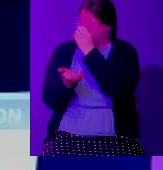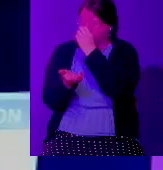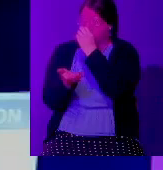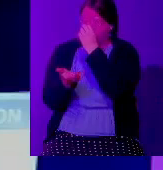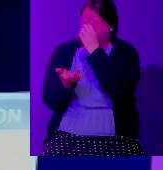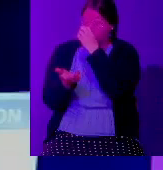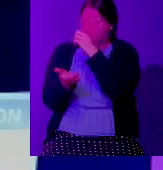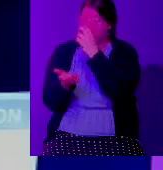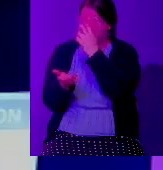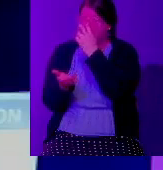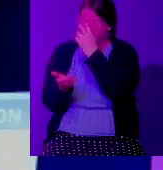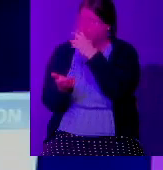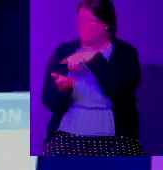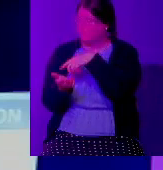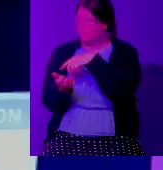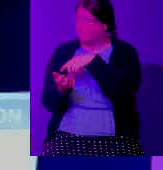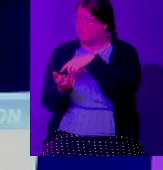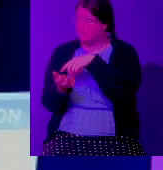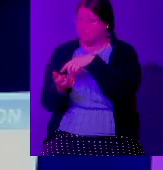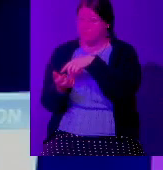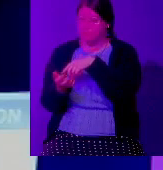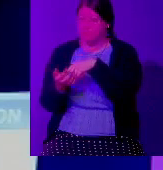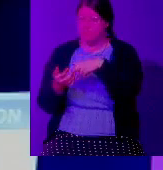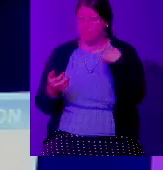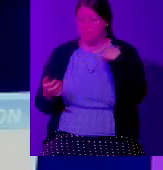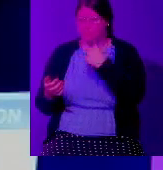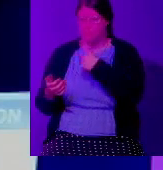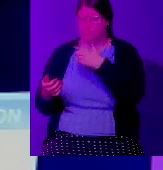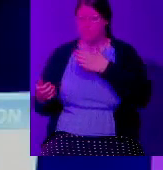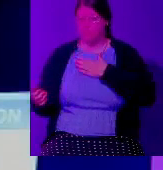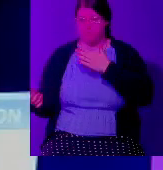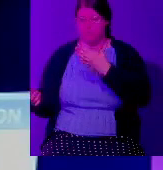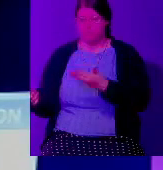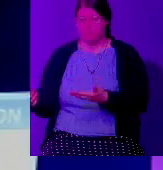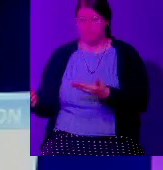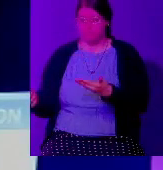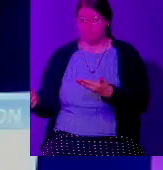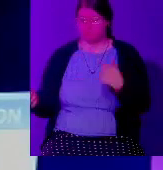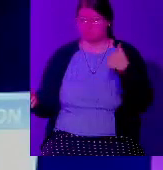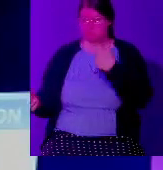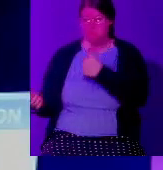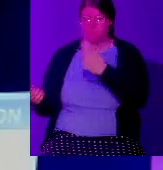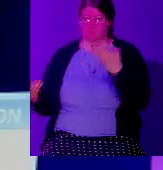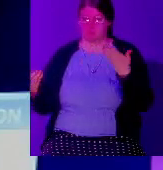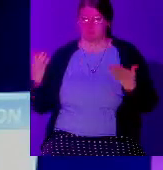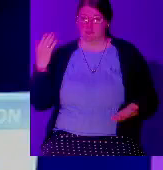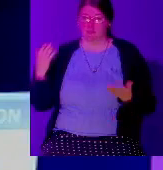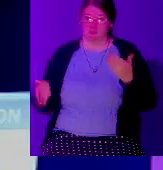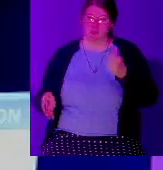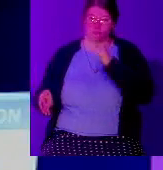And we confess to you, Lord, that we may not be able to do that perfectly,